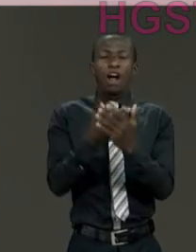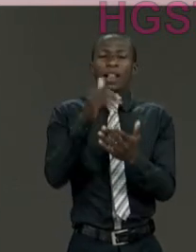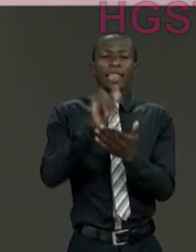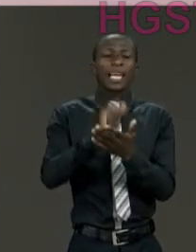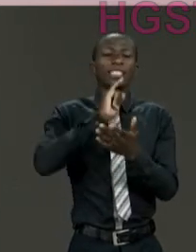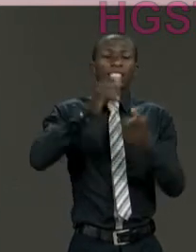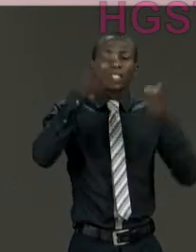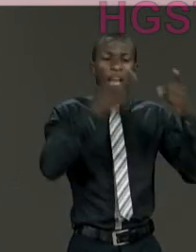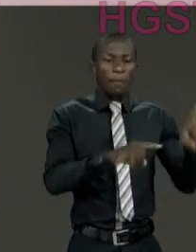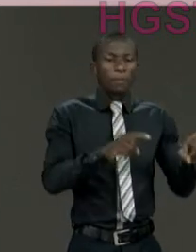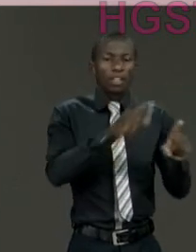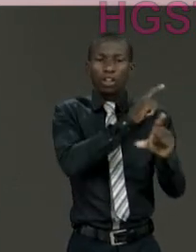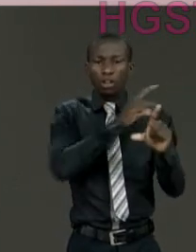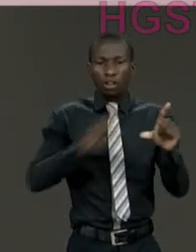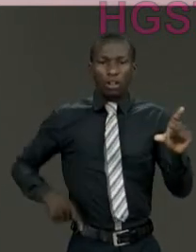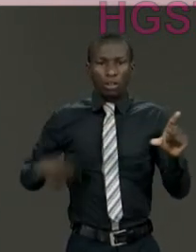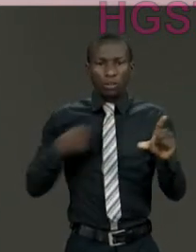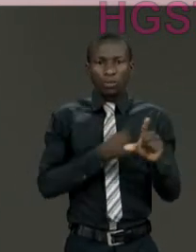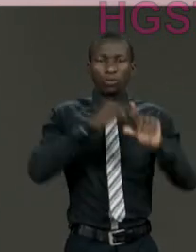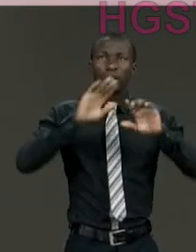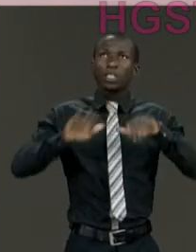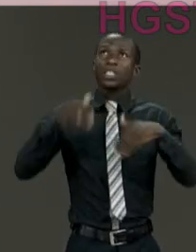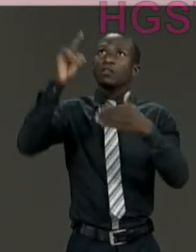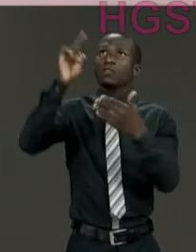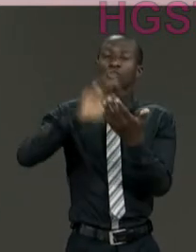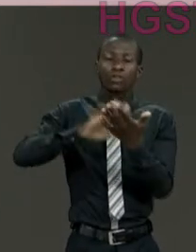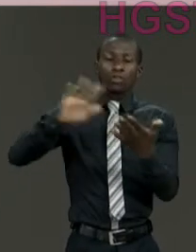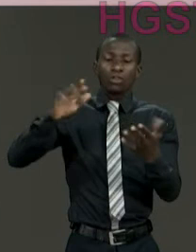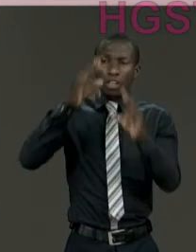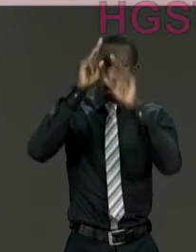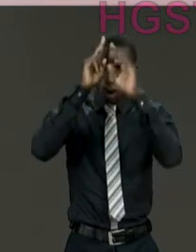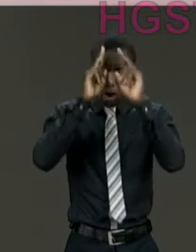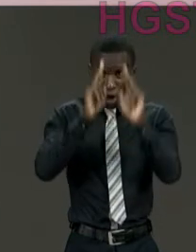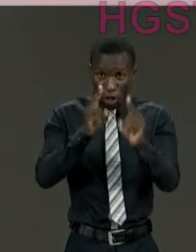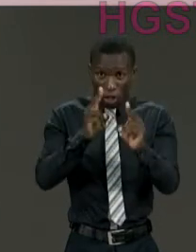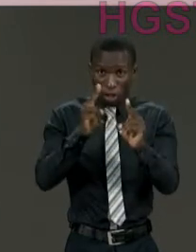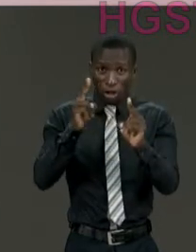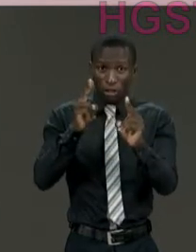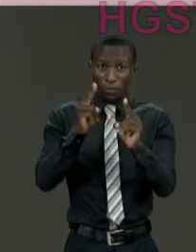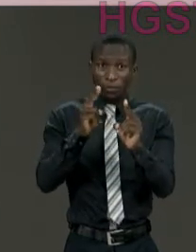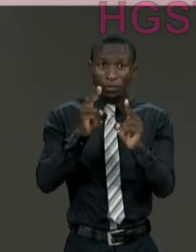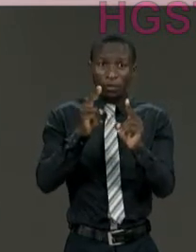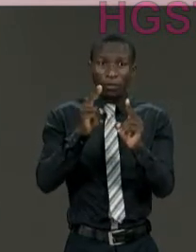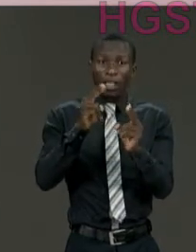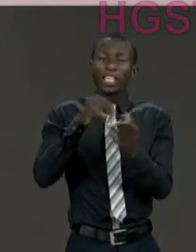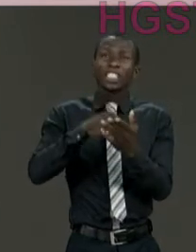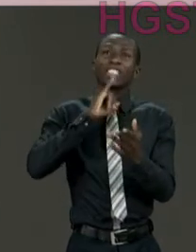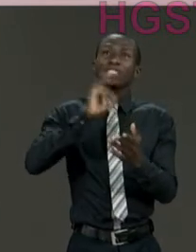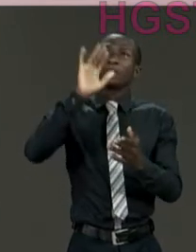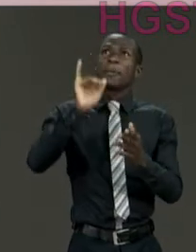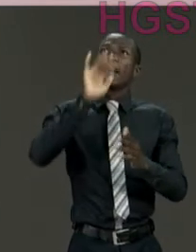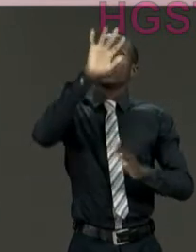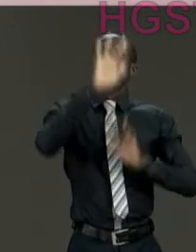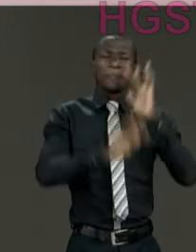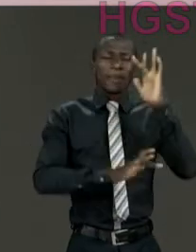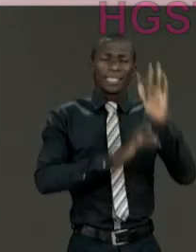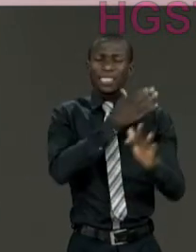we give You the glory, honor, and adoration. It is just because of Your mercy, and we thank You for Your